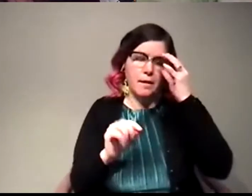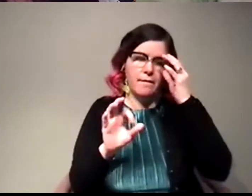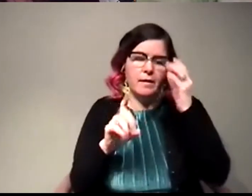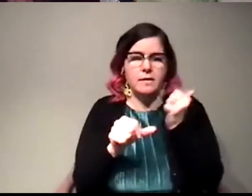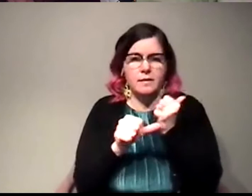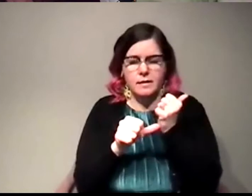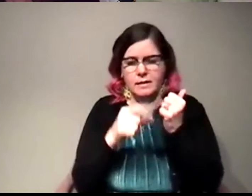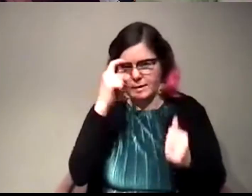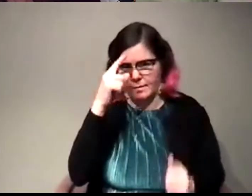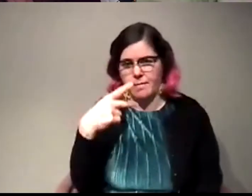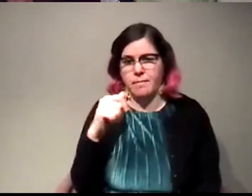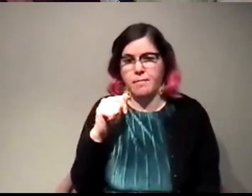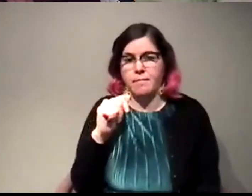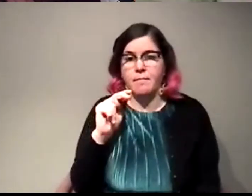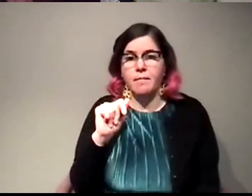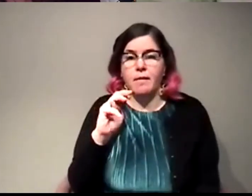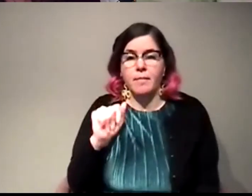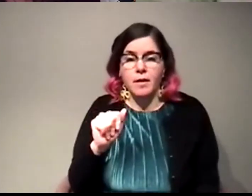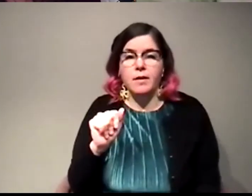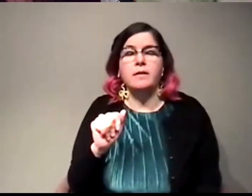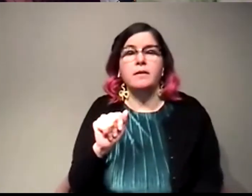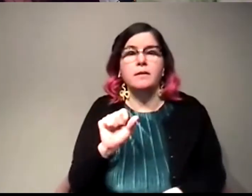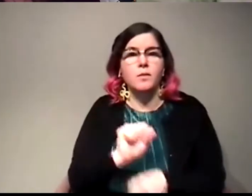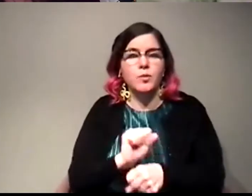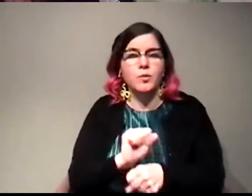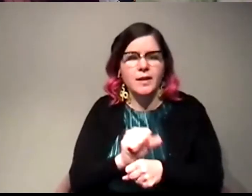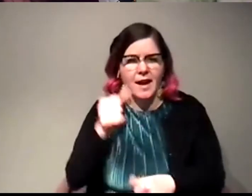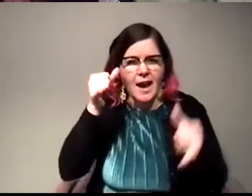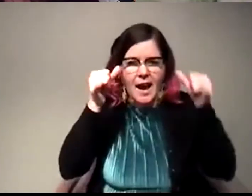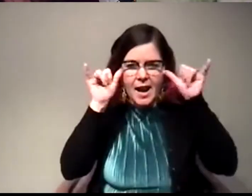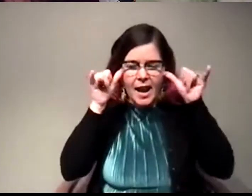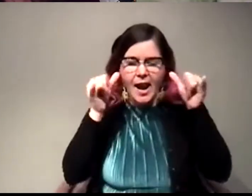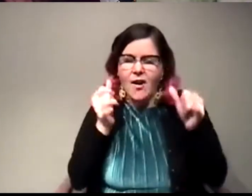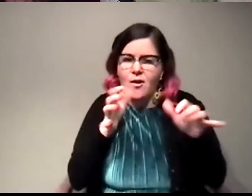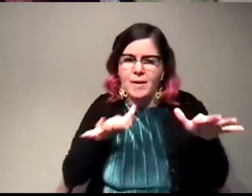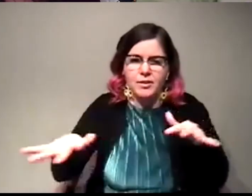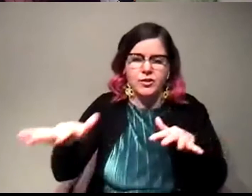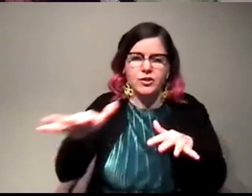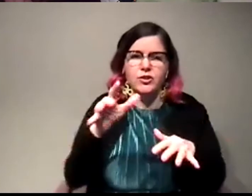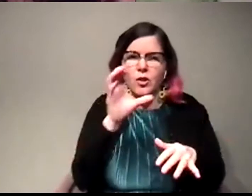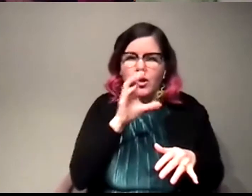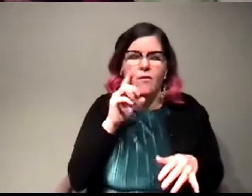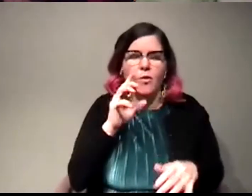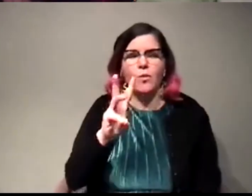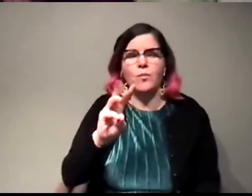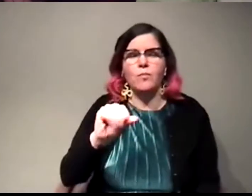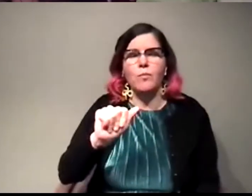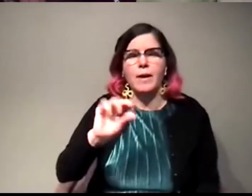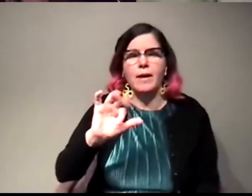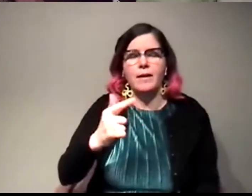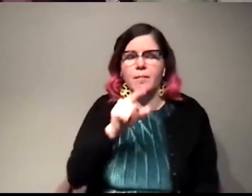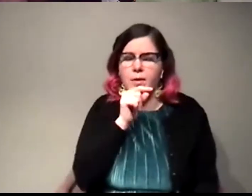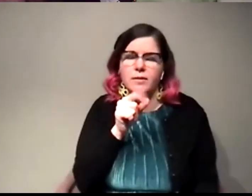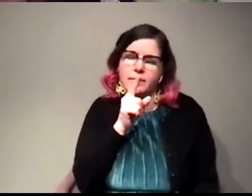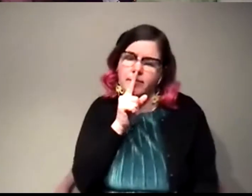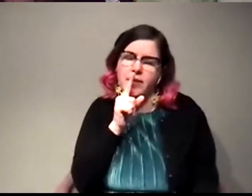in Panama, and we were working in actually cow pastures to look for these wading birds. So it wasn't exactly like rainforest research, what you